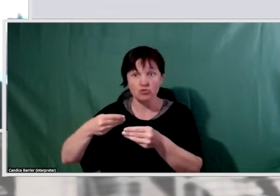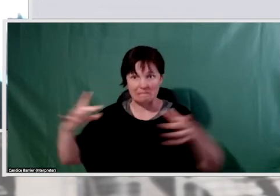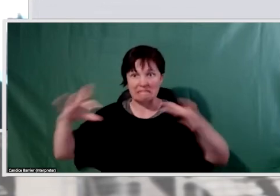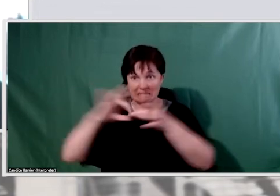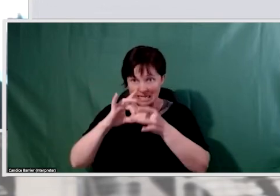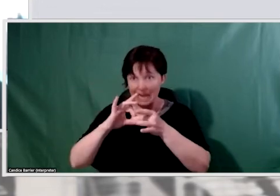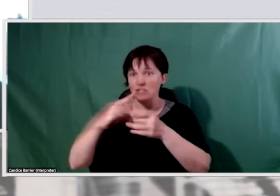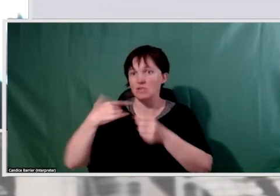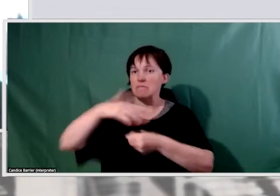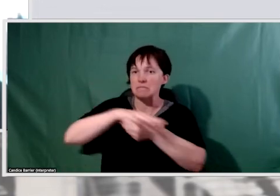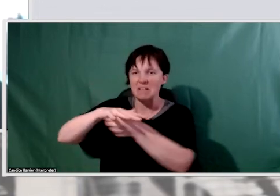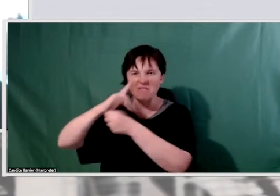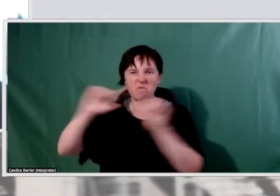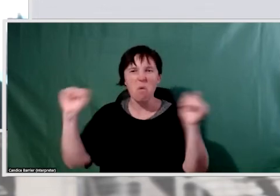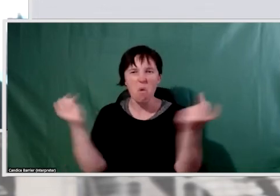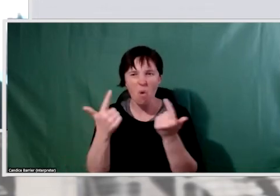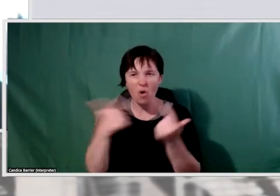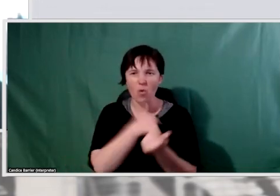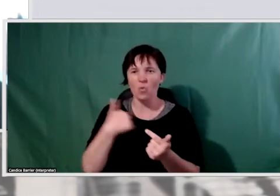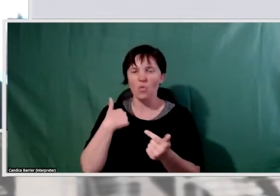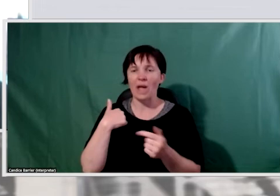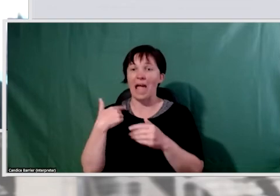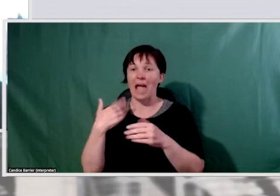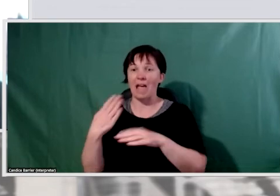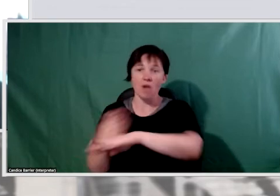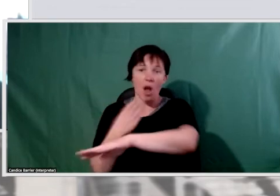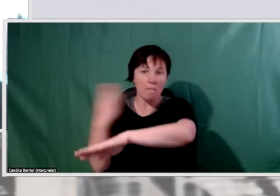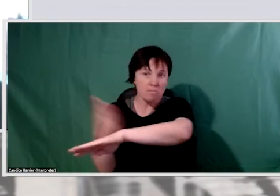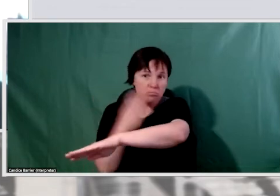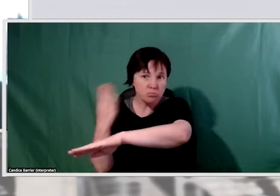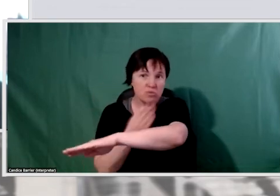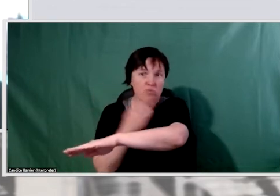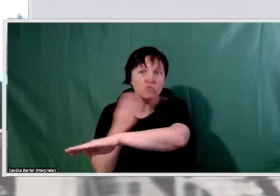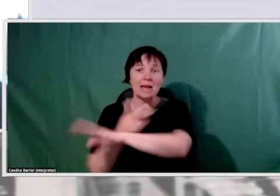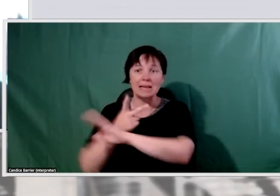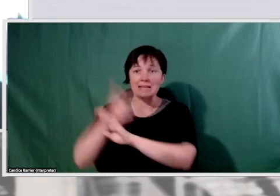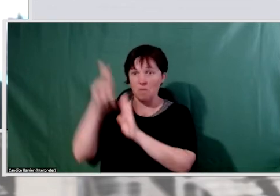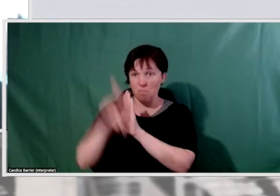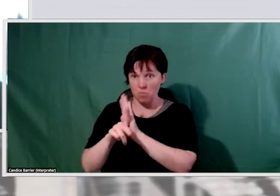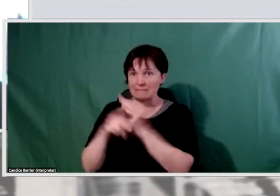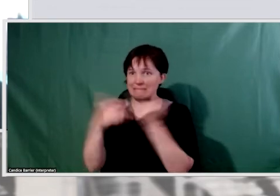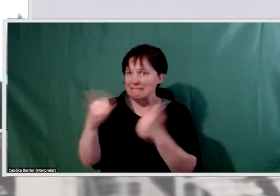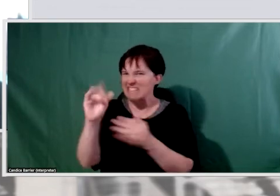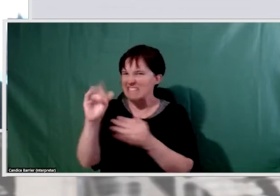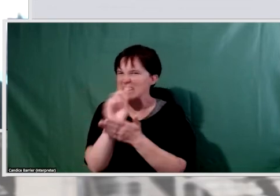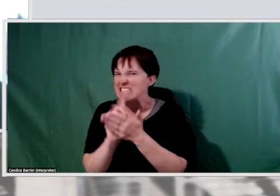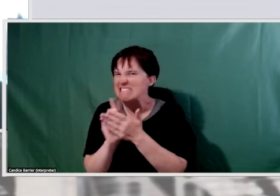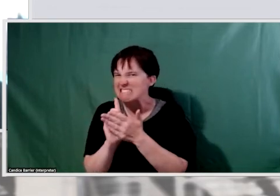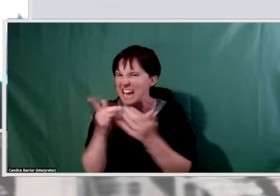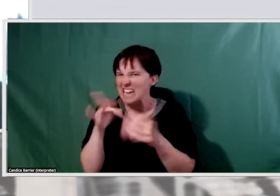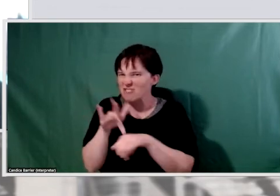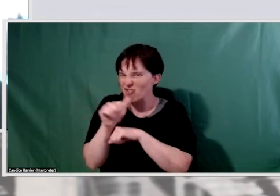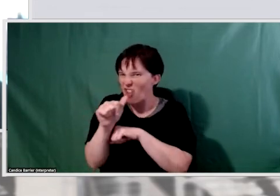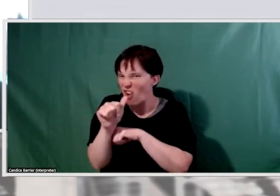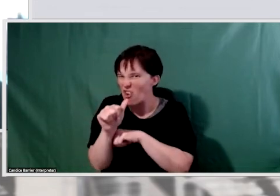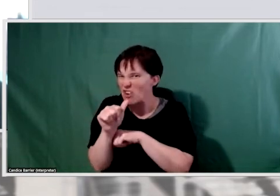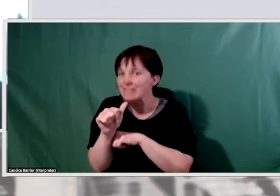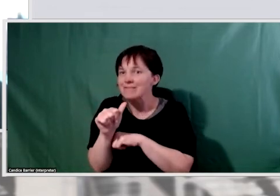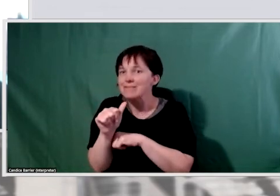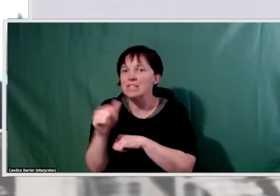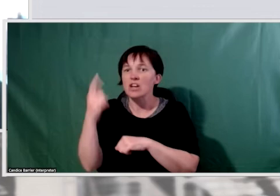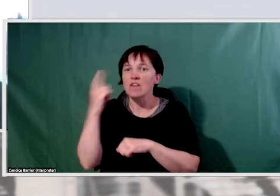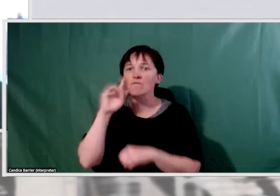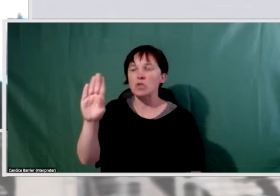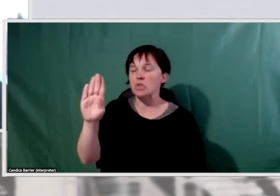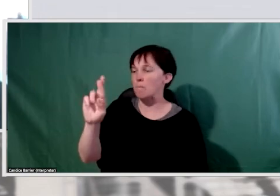all. We have a project that is still in the design phase, which is the early phase, for the Brighton